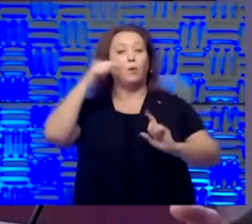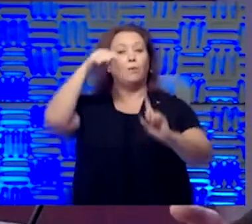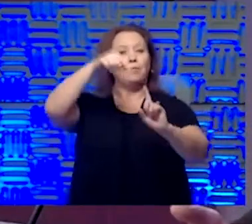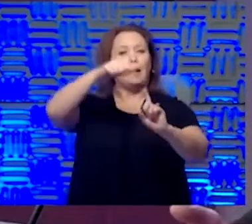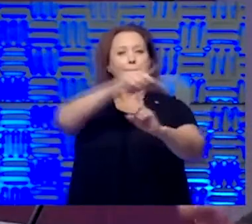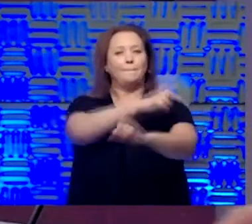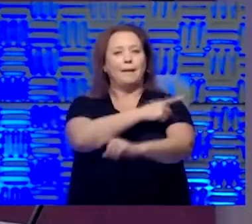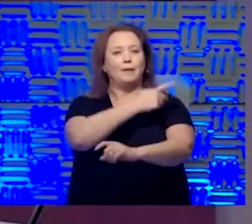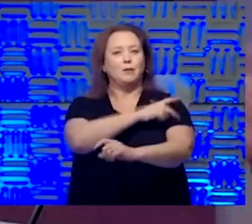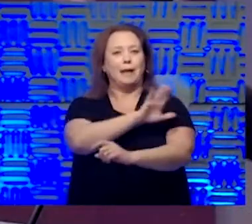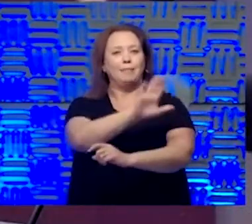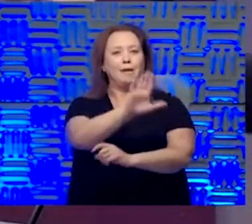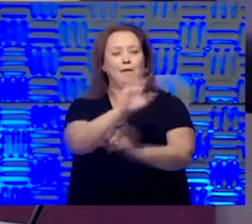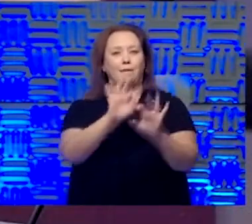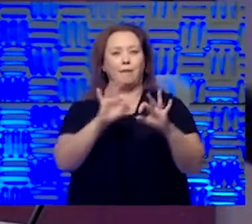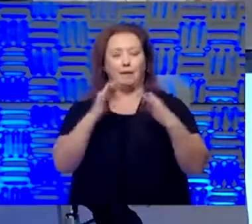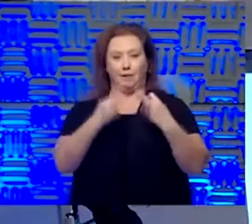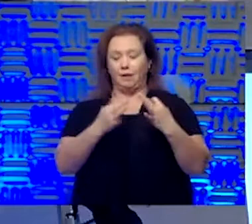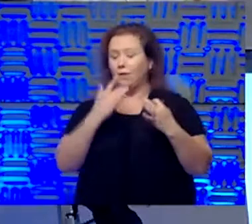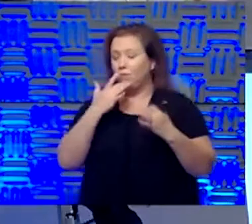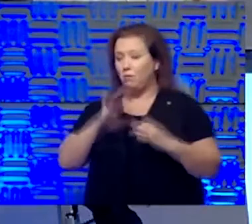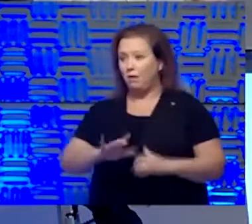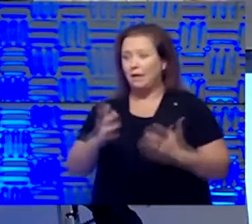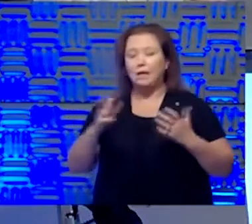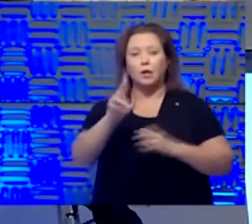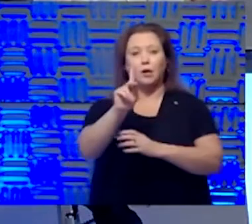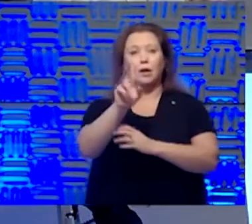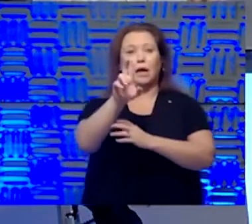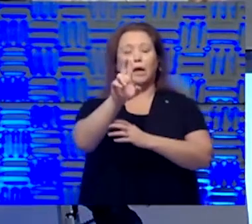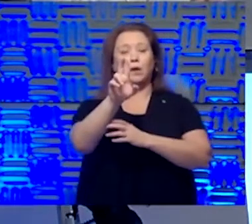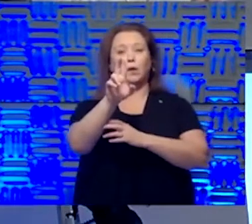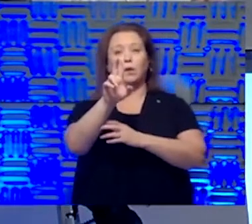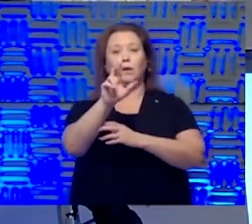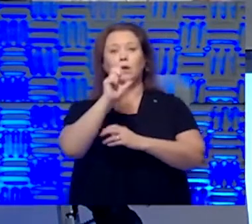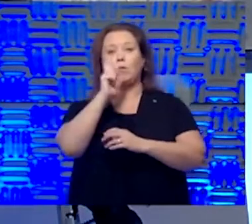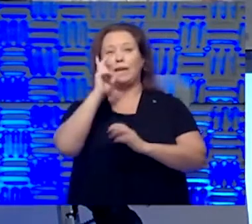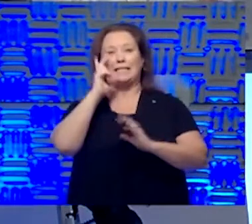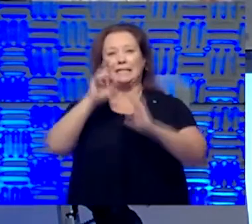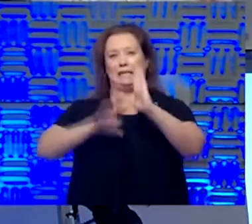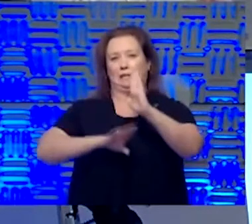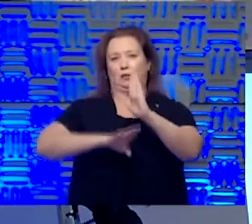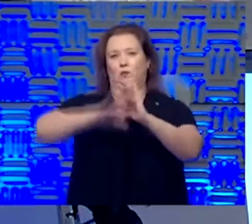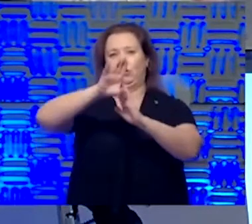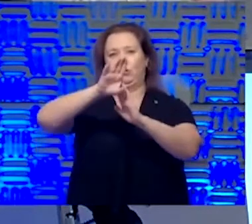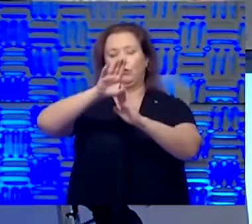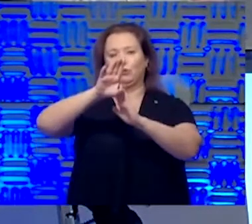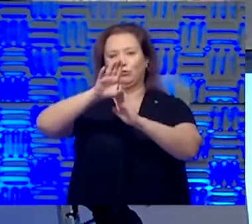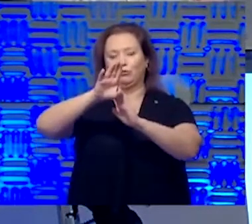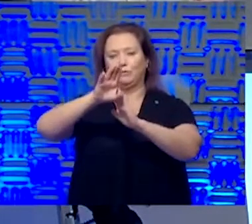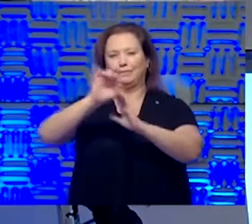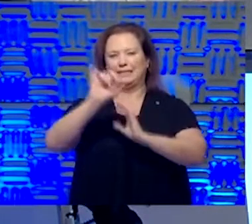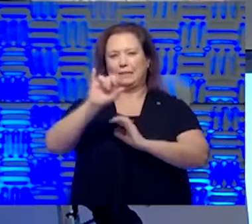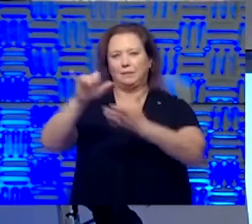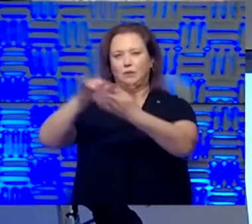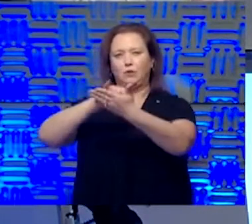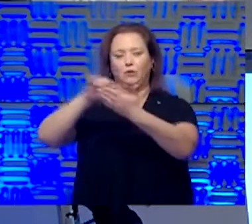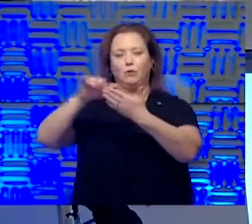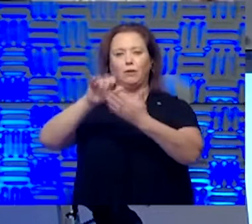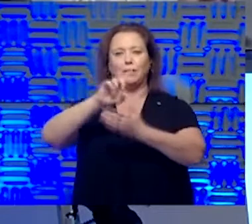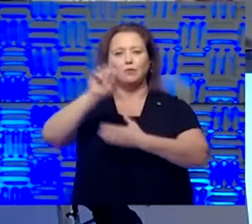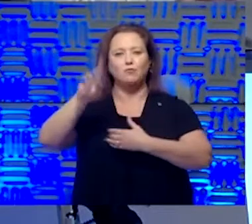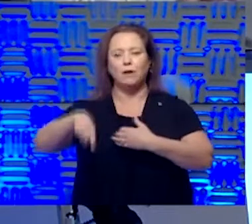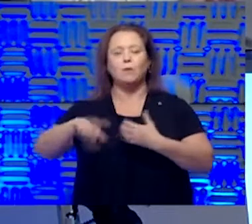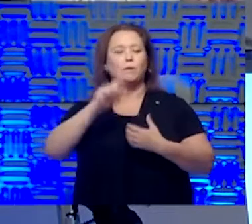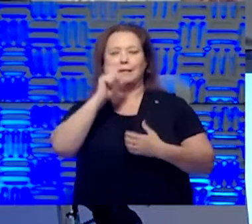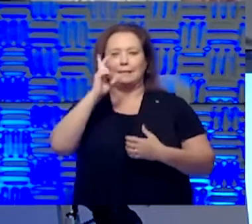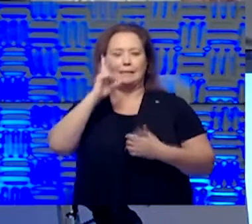family. Okay, we're luckily here, as you know, from a KU standpoint, we didn't see that surge like we saw in New York, in Detroit,